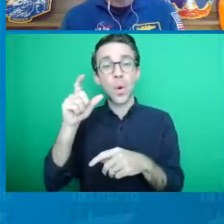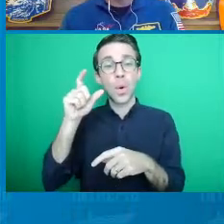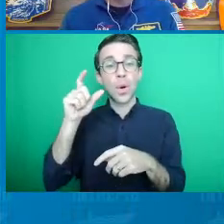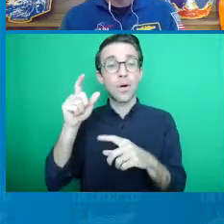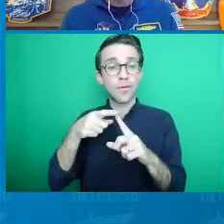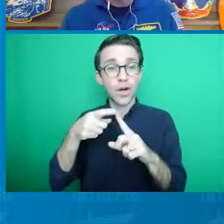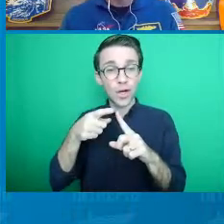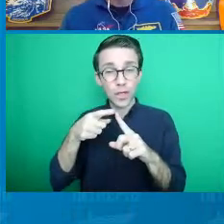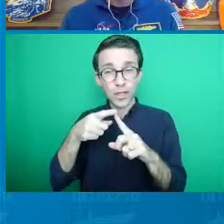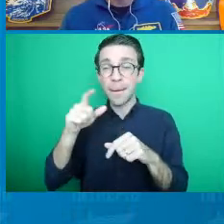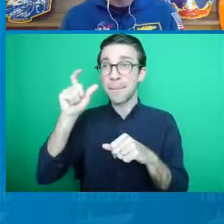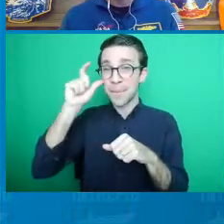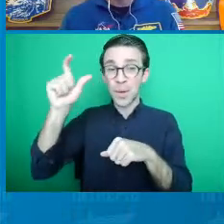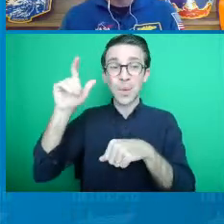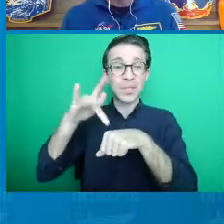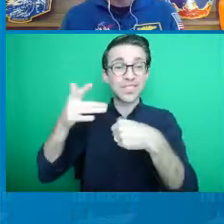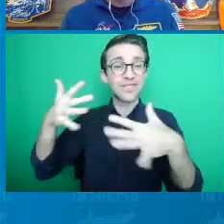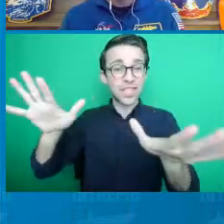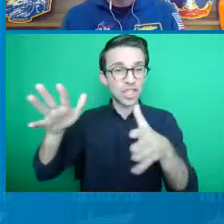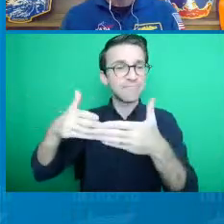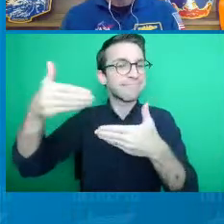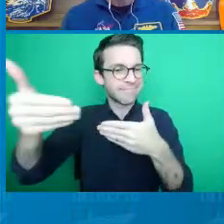onto Mars. Next slide.